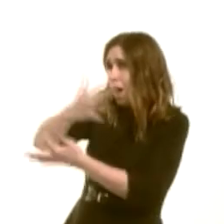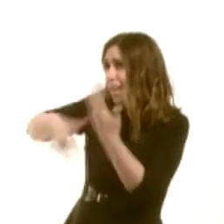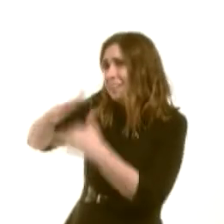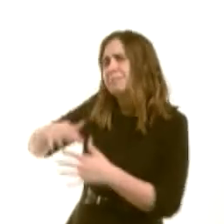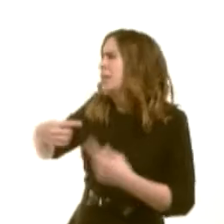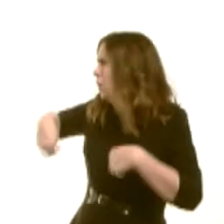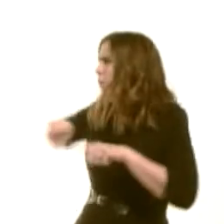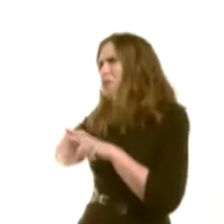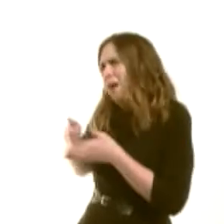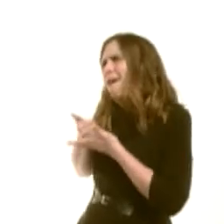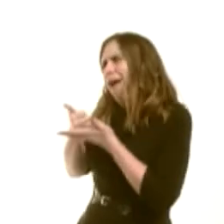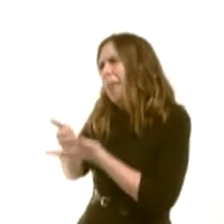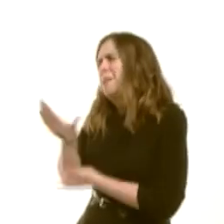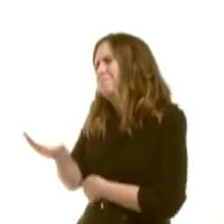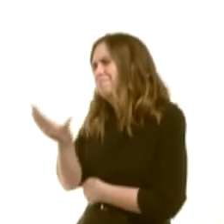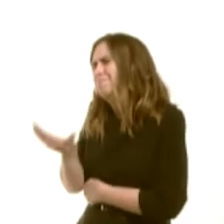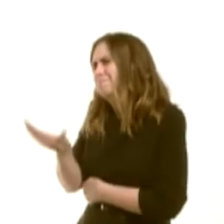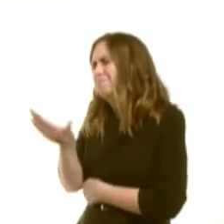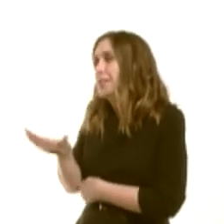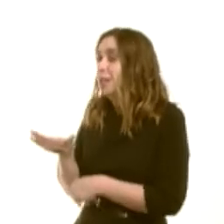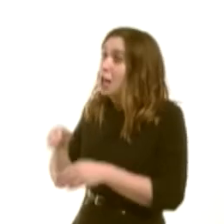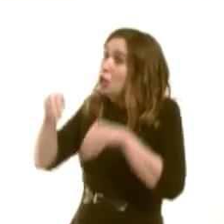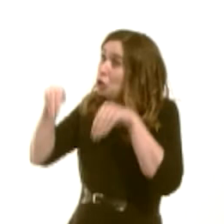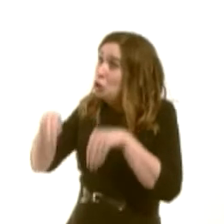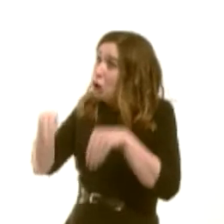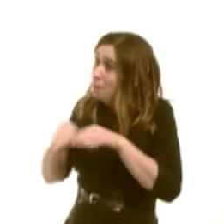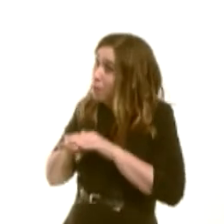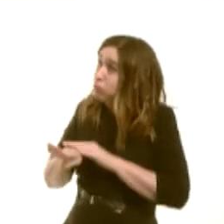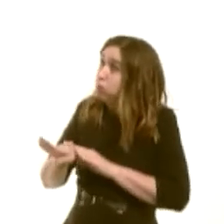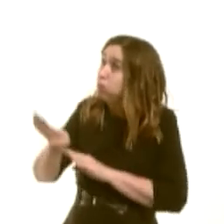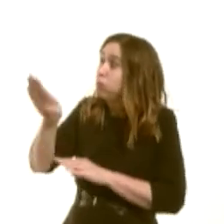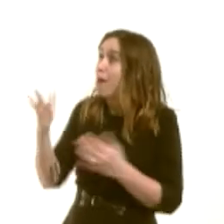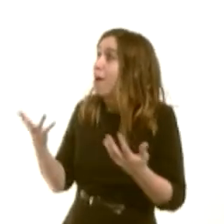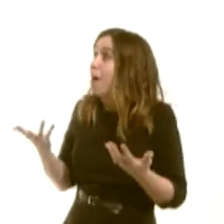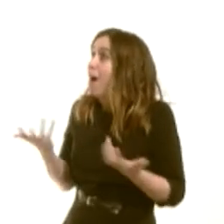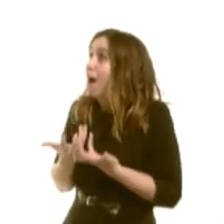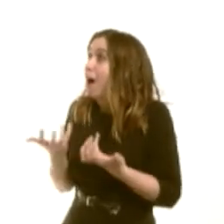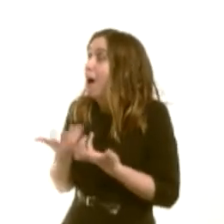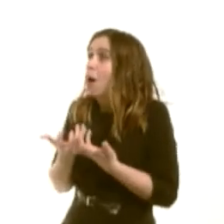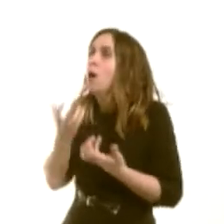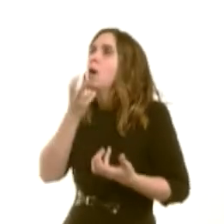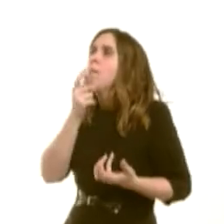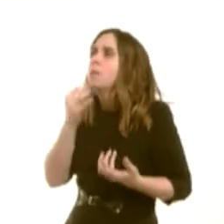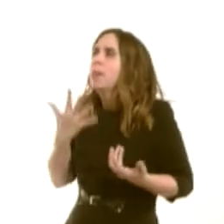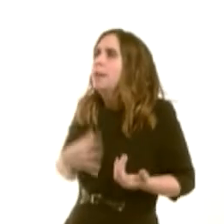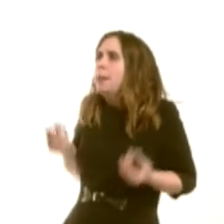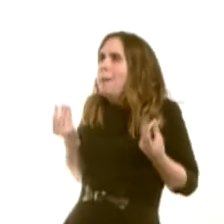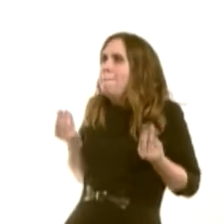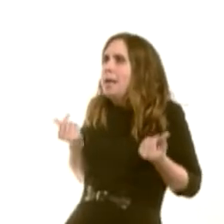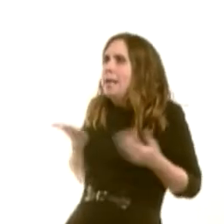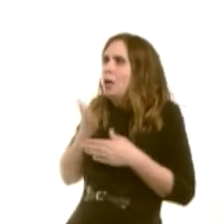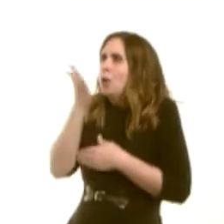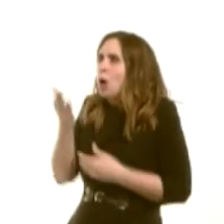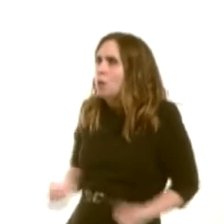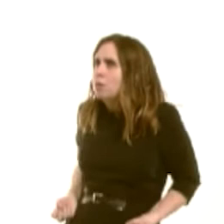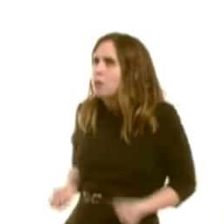help him. Businesses thrive because of demand for their products, and that demand is driven by people's disposable incomes. They do not have the disposable